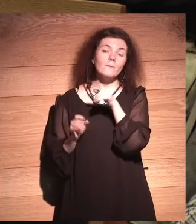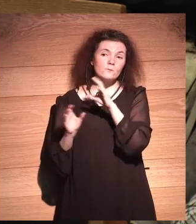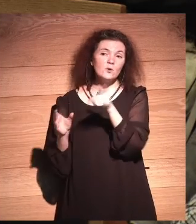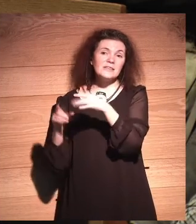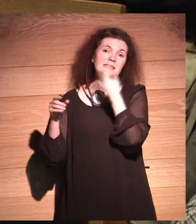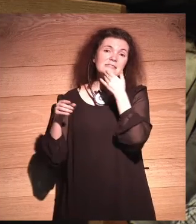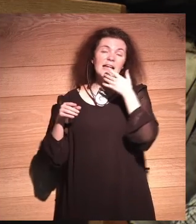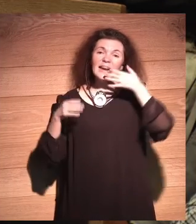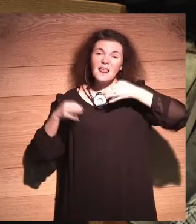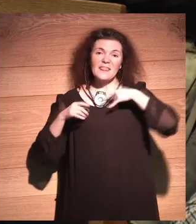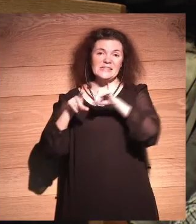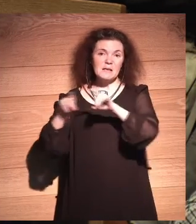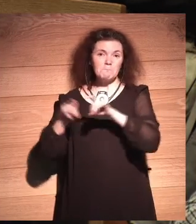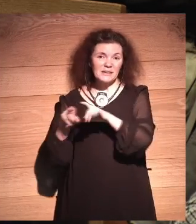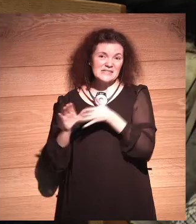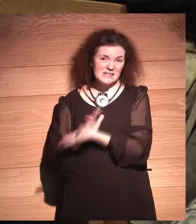for the interest of the